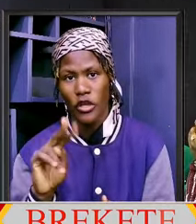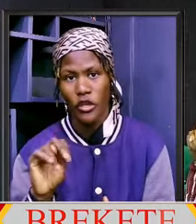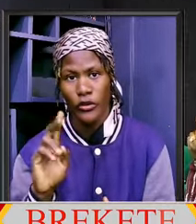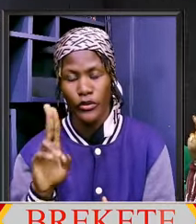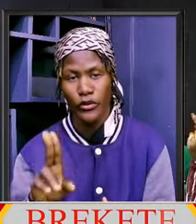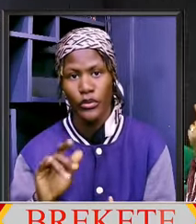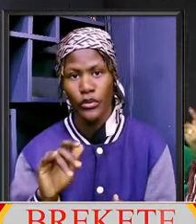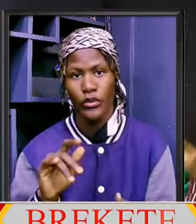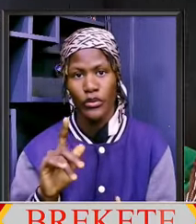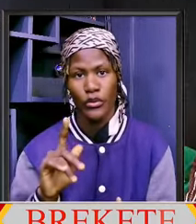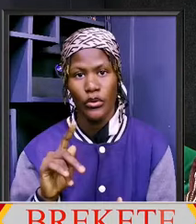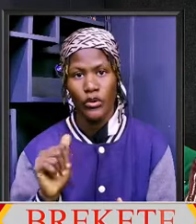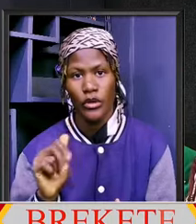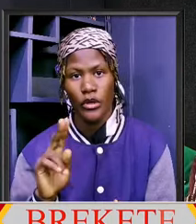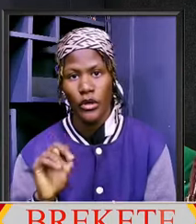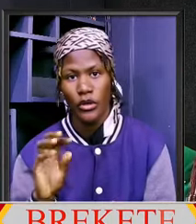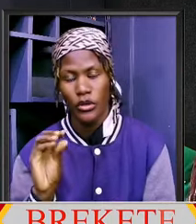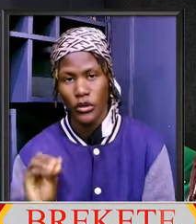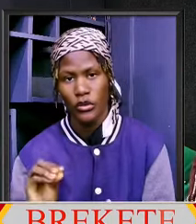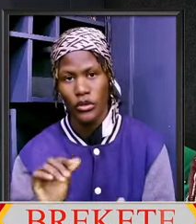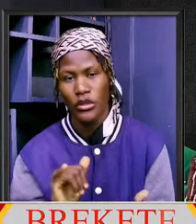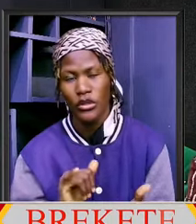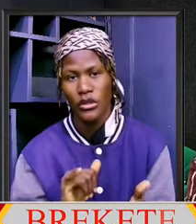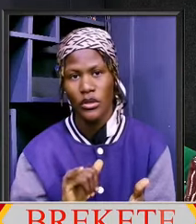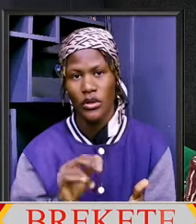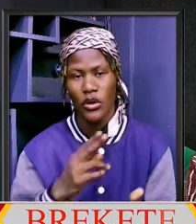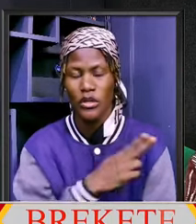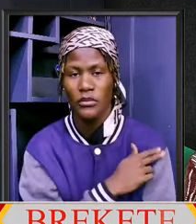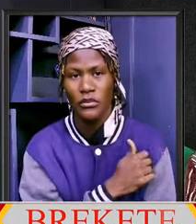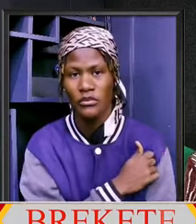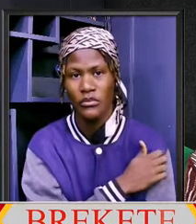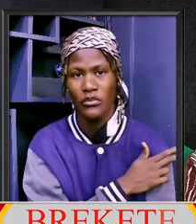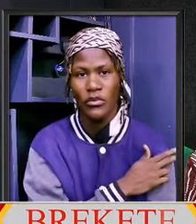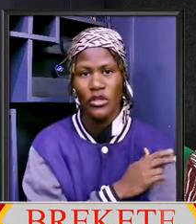one government hospital where I trust to. Yes, sir.